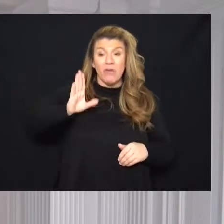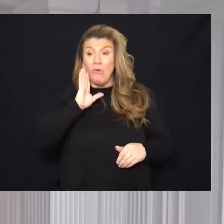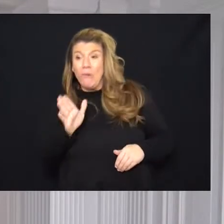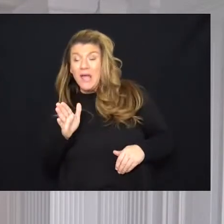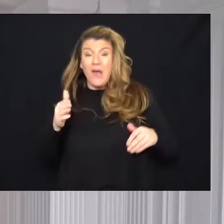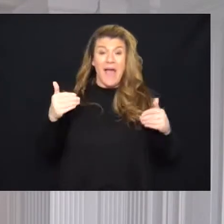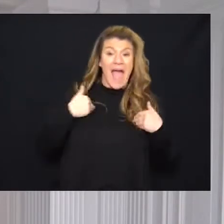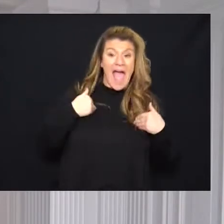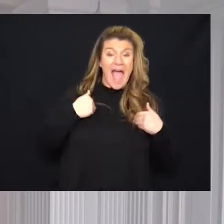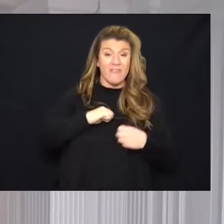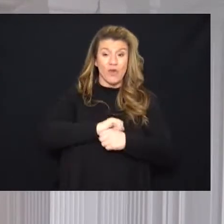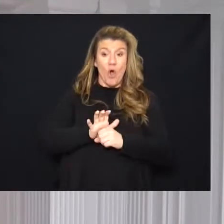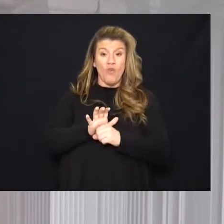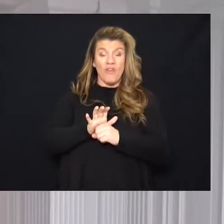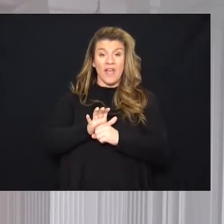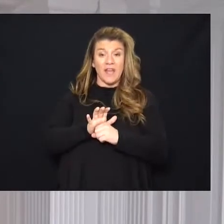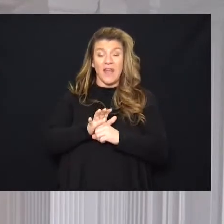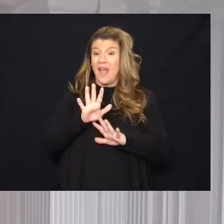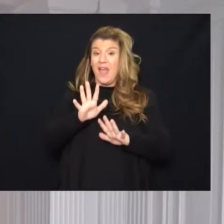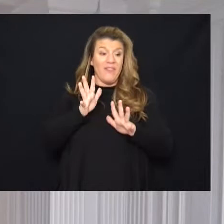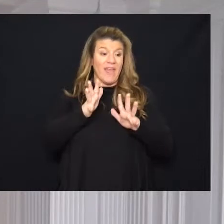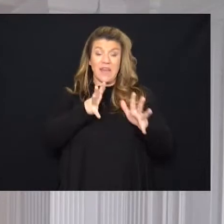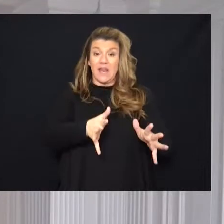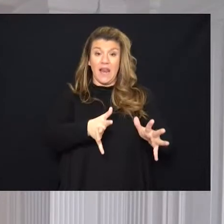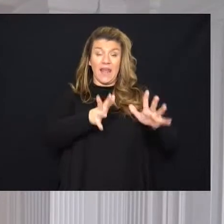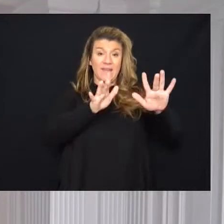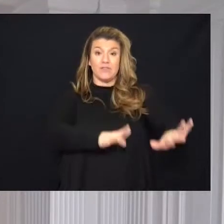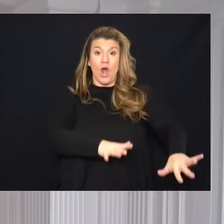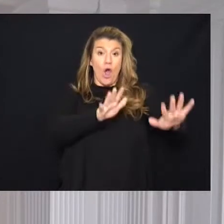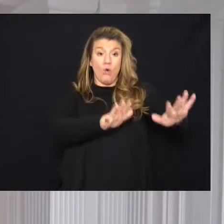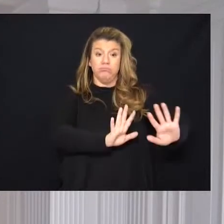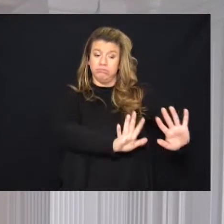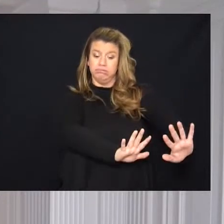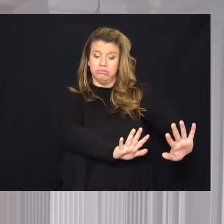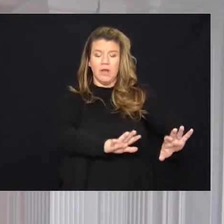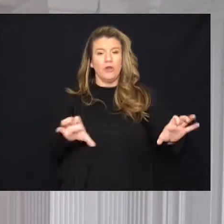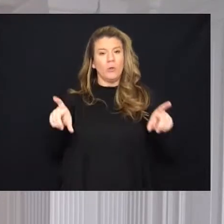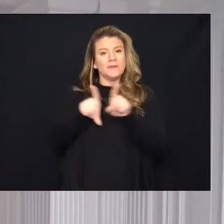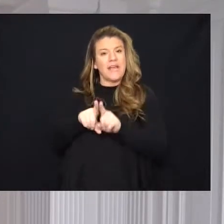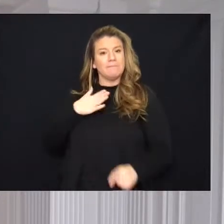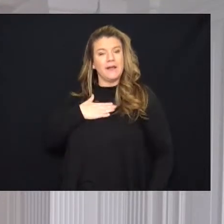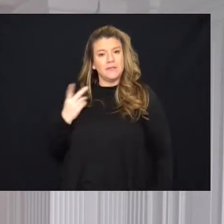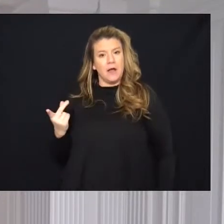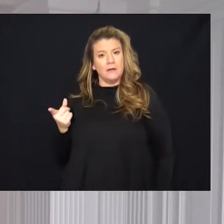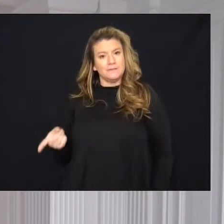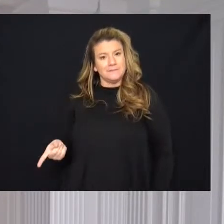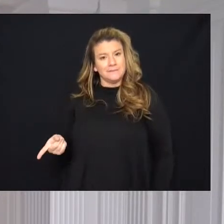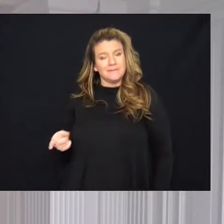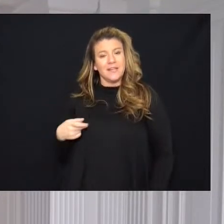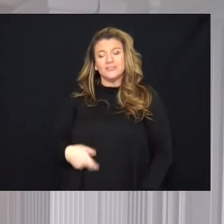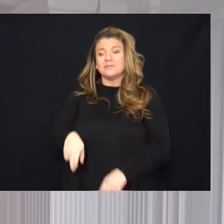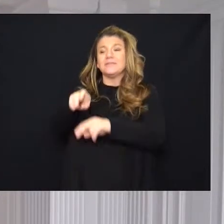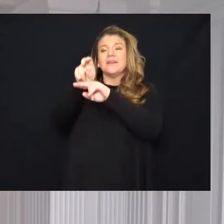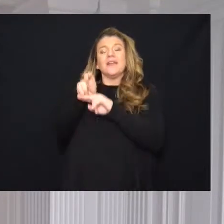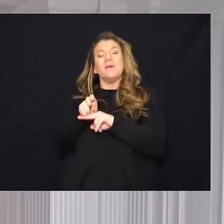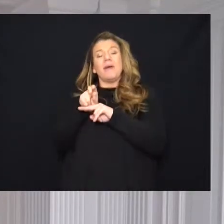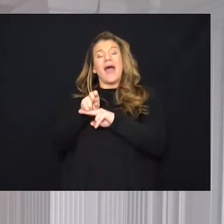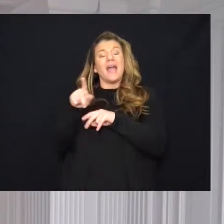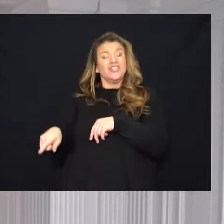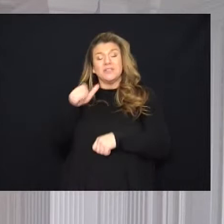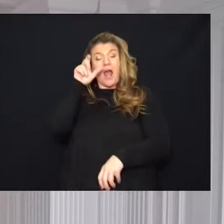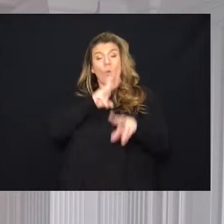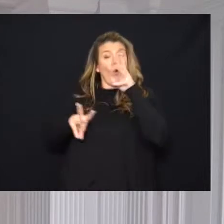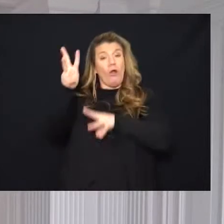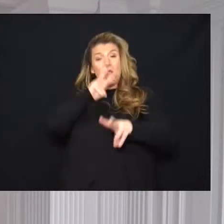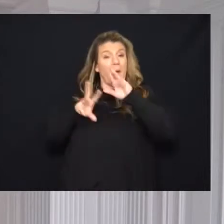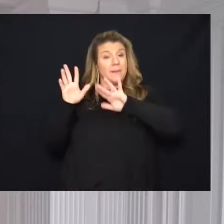need to leave that snow on the ground and do just what Baby Dog's doing right now. Baby Dog's just kicked back, and she's not going to worry a lot